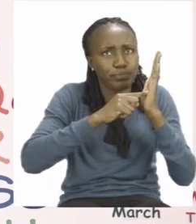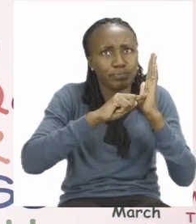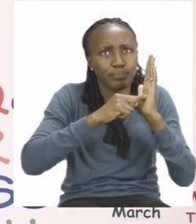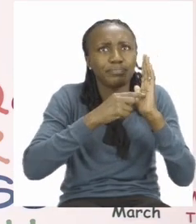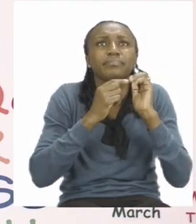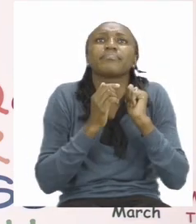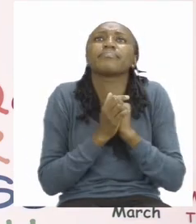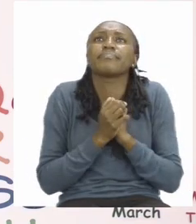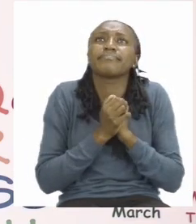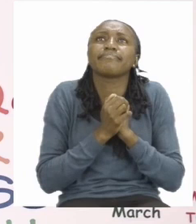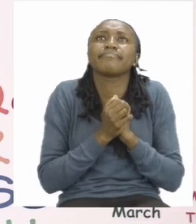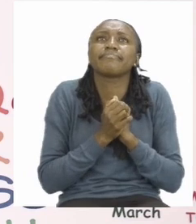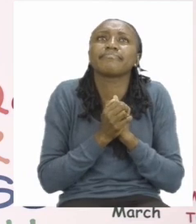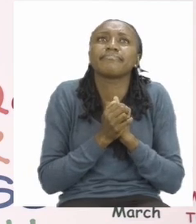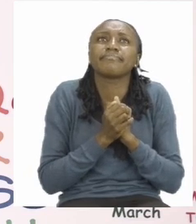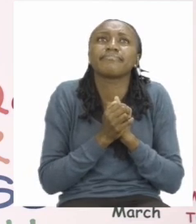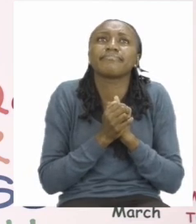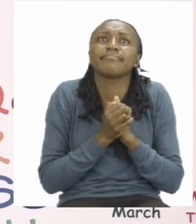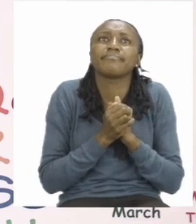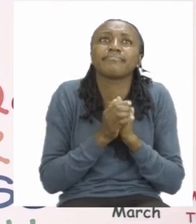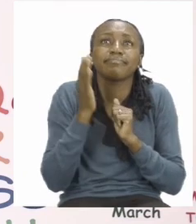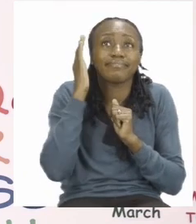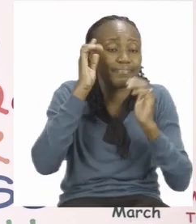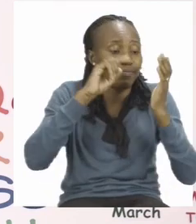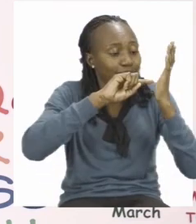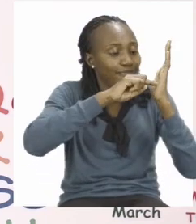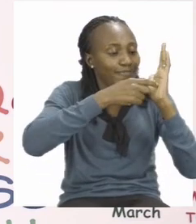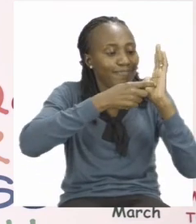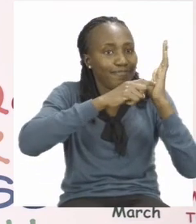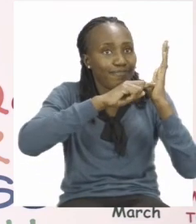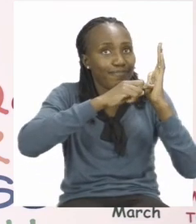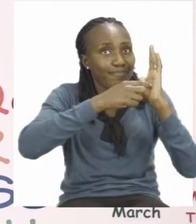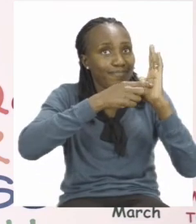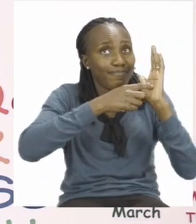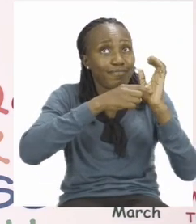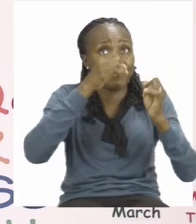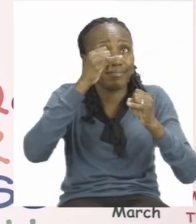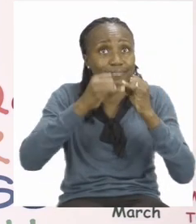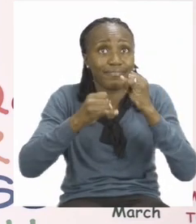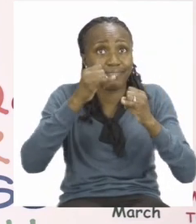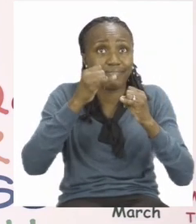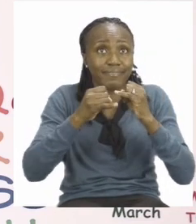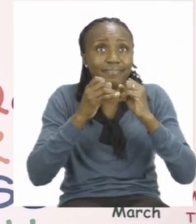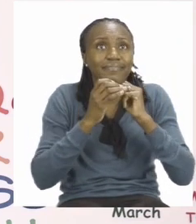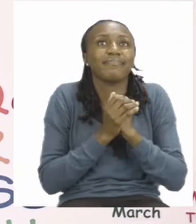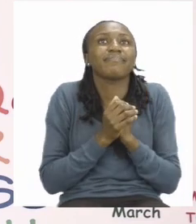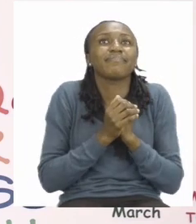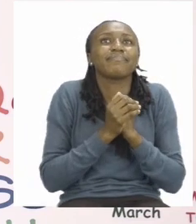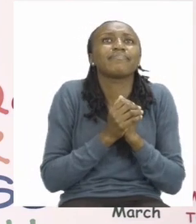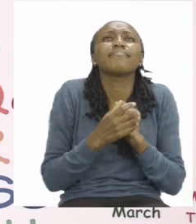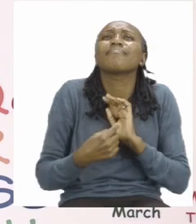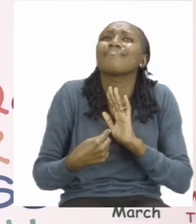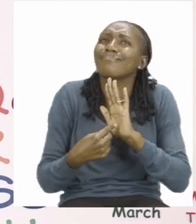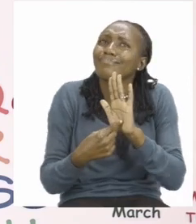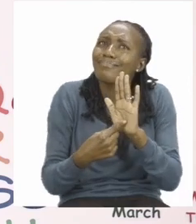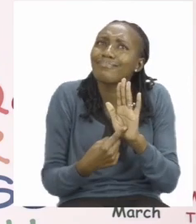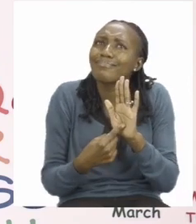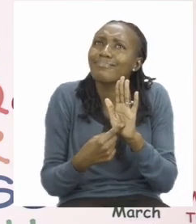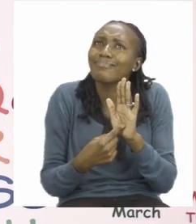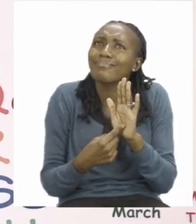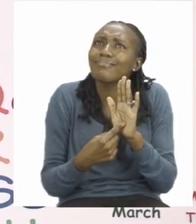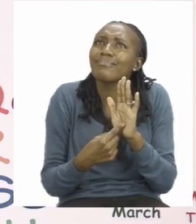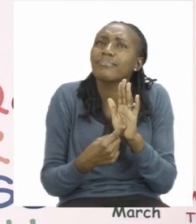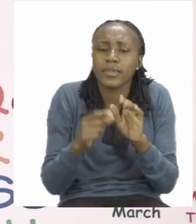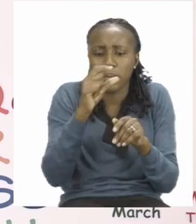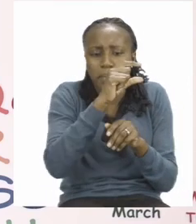punctuation. So the full stop, we know, is the one that is at the end of a sentence. It tells us when the sentence is done, and